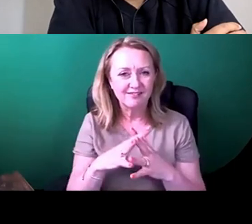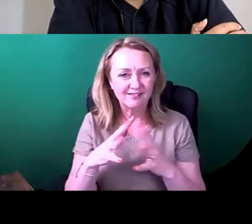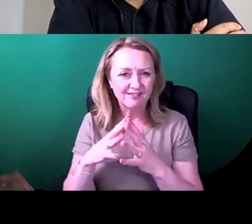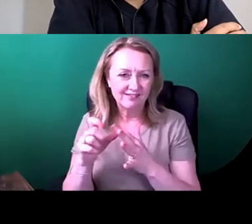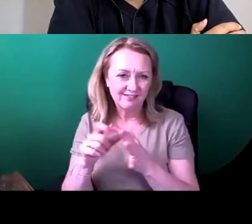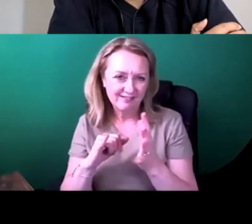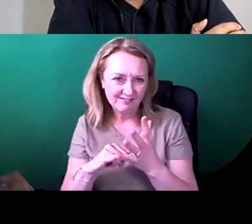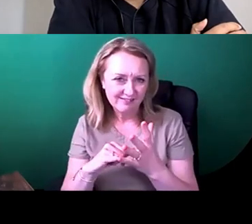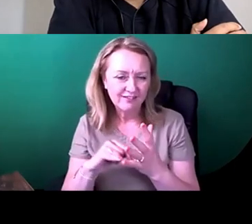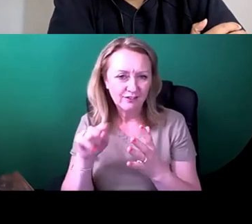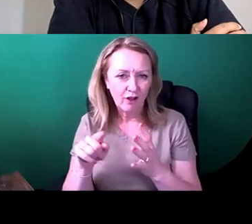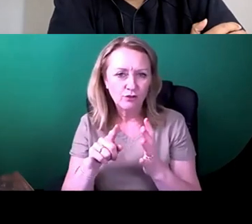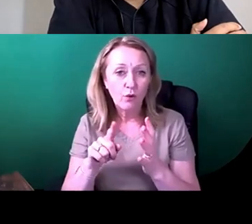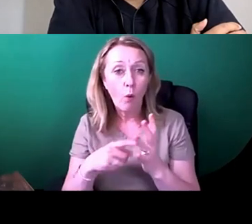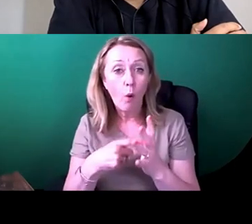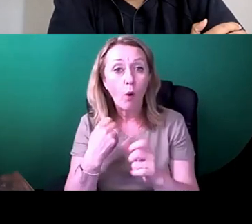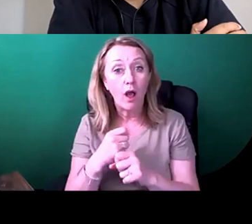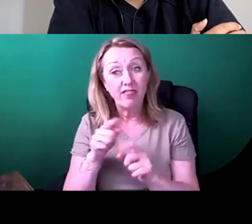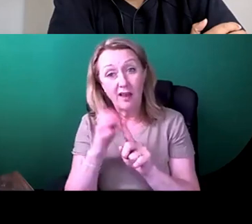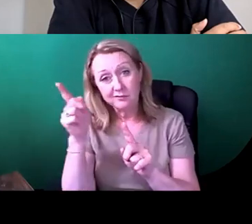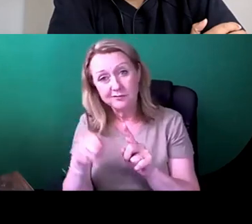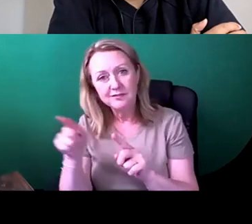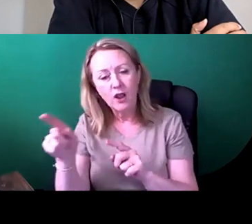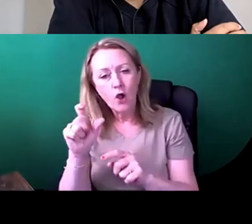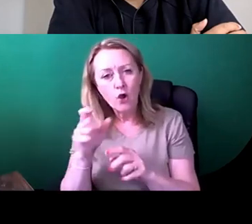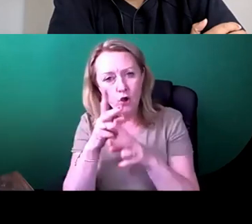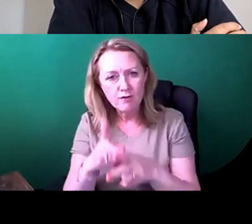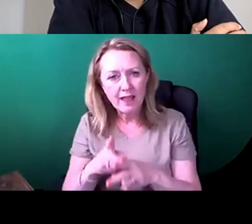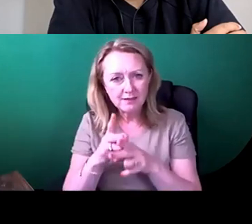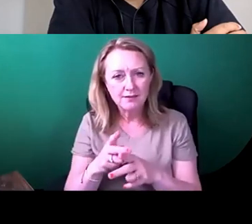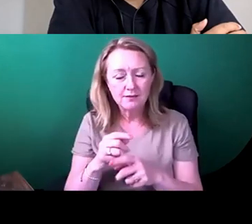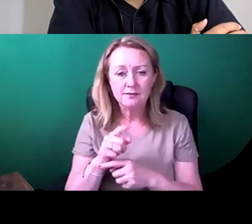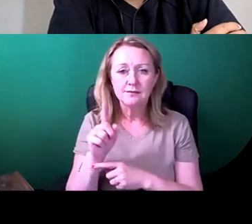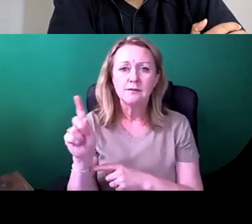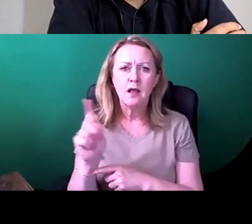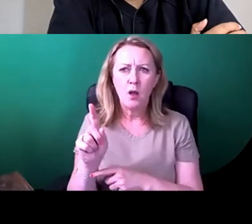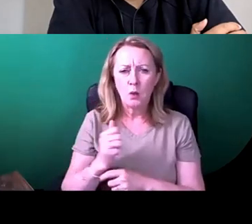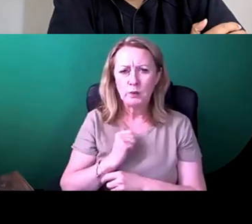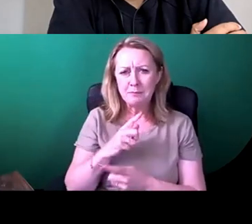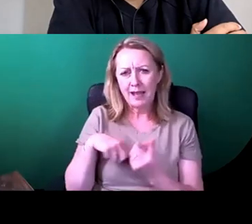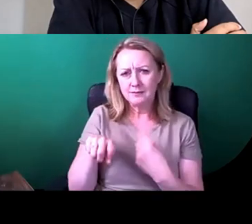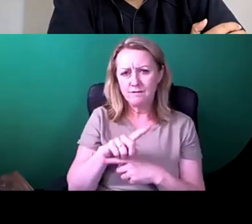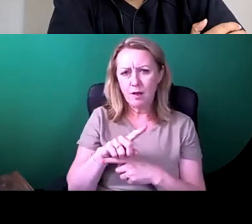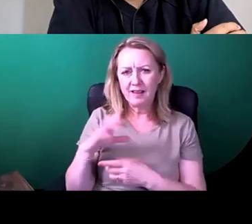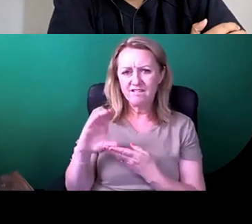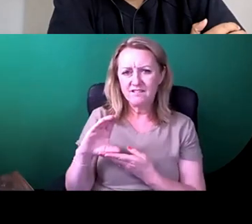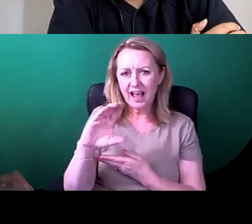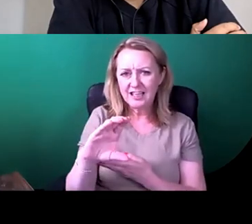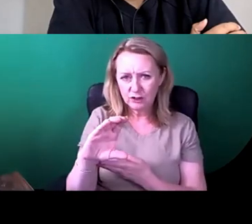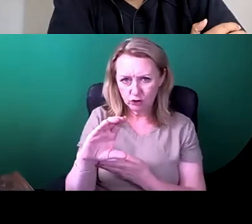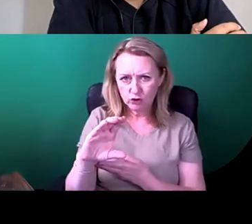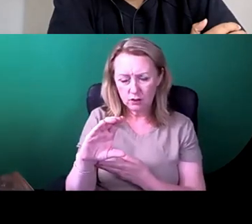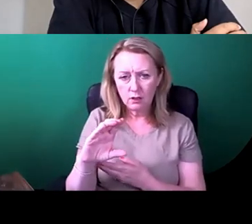www.dasharts.org and go to curators. What is the financial input which is expected from each partner? Well, it's going